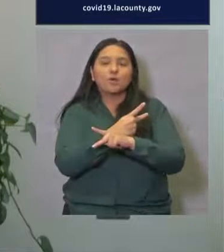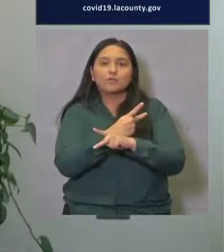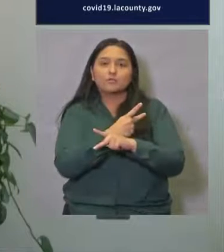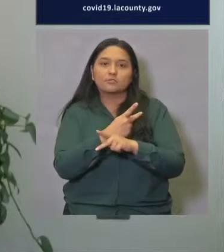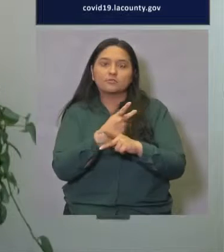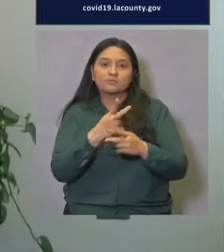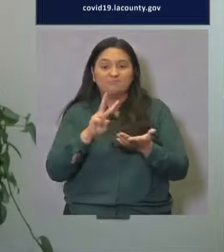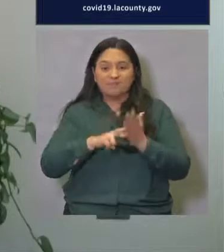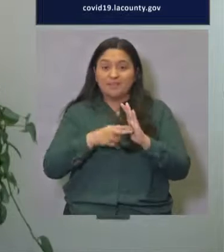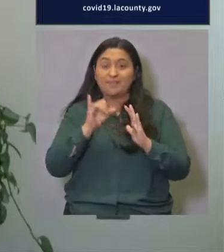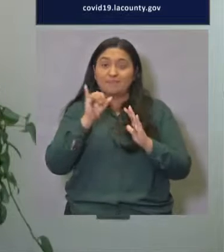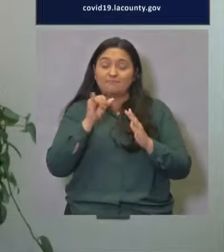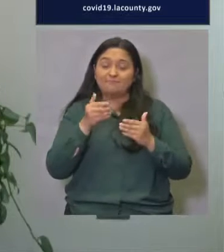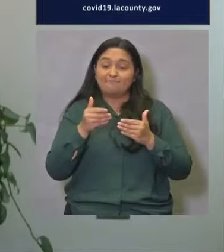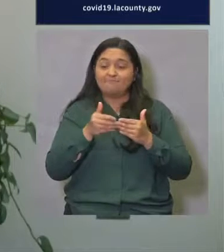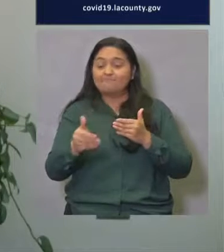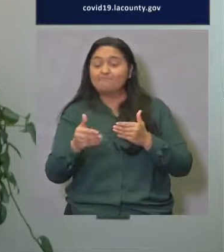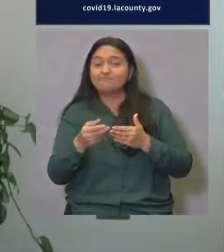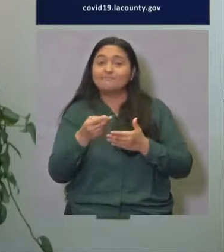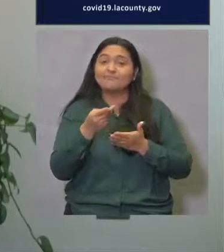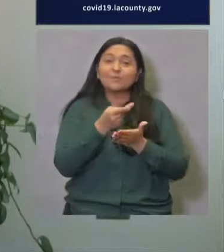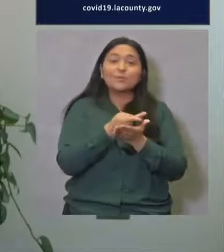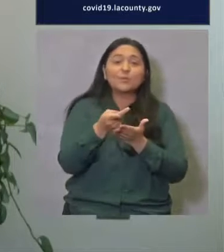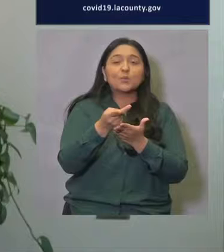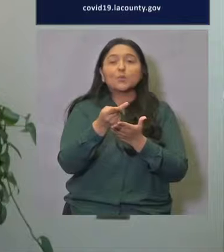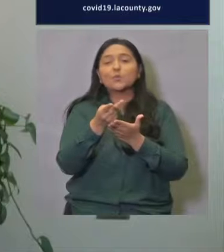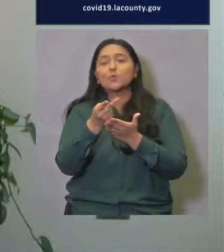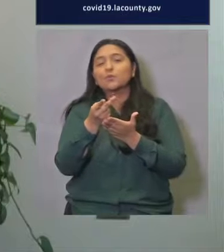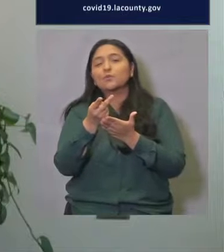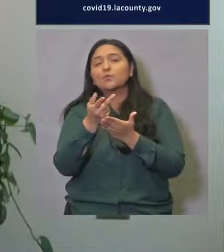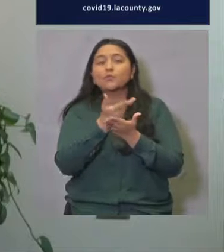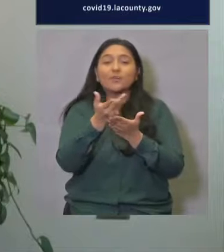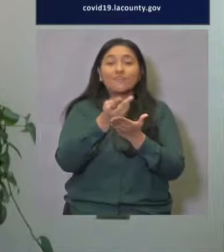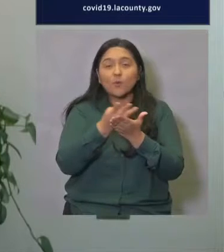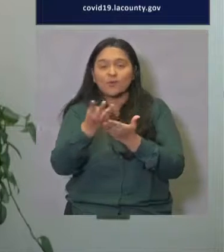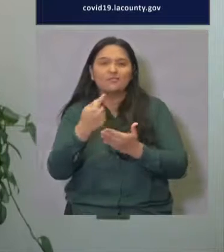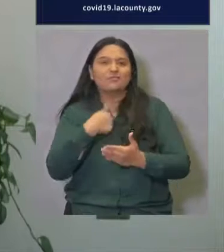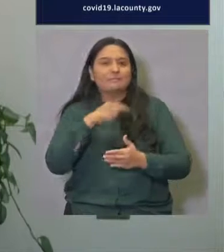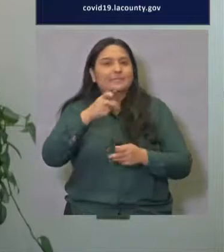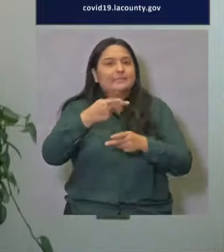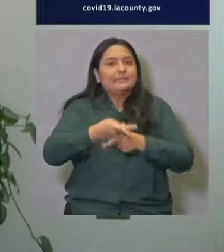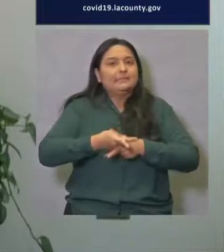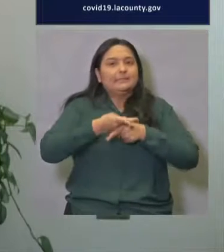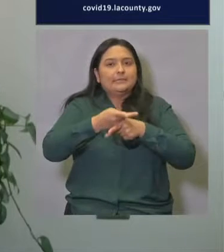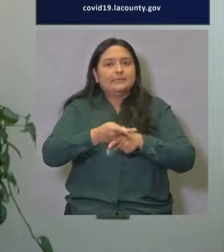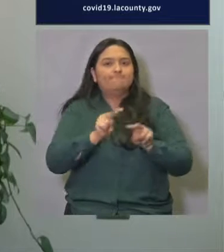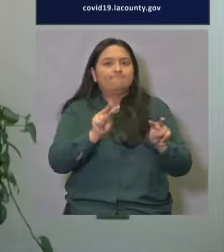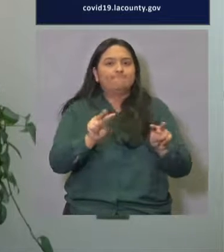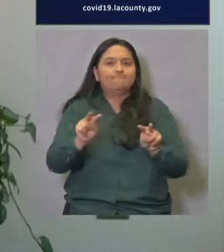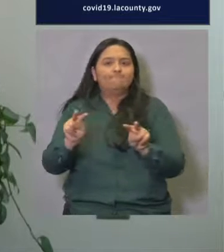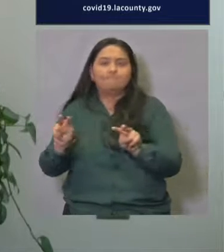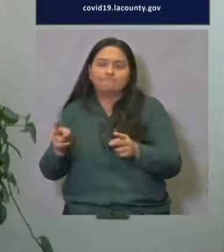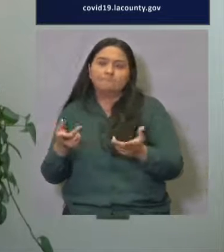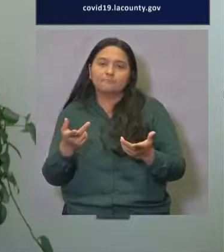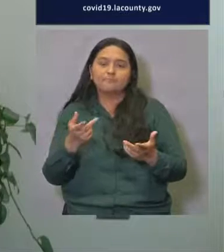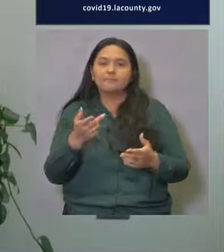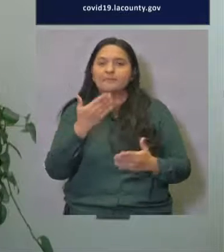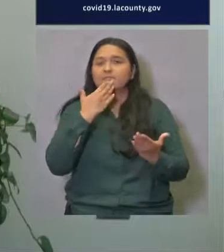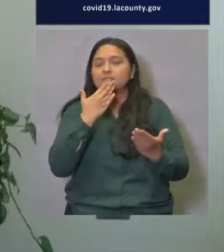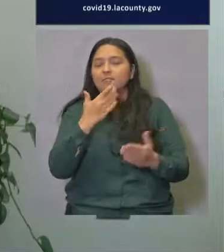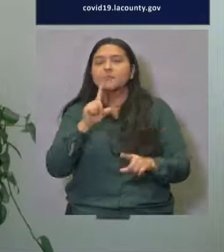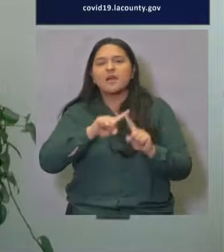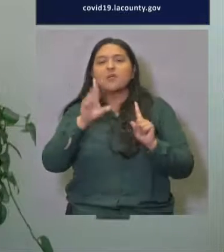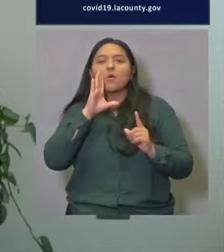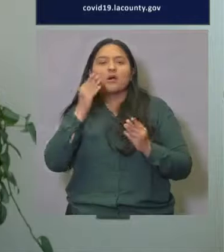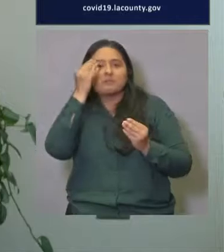4 weeks, we have to be extraordinarily careful here since we have a lot of reopenings. But thanks for that. And I'll report on